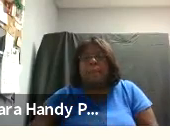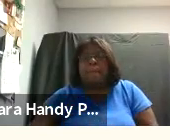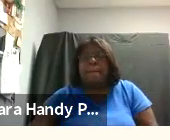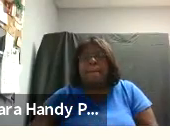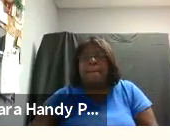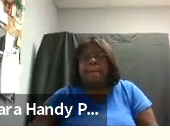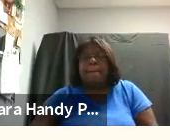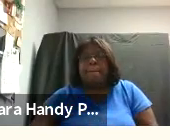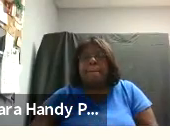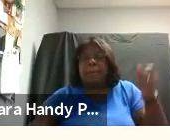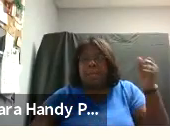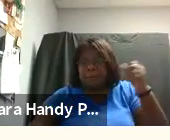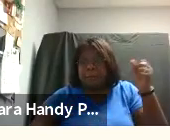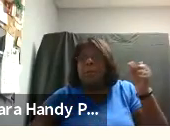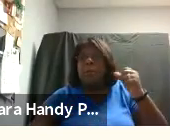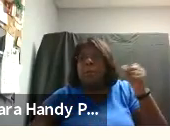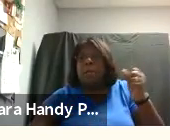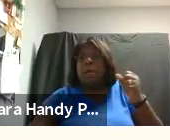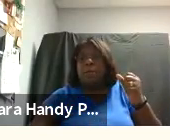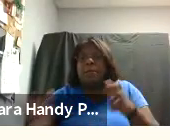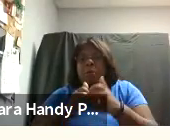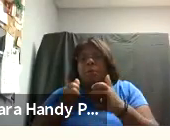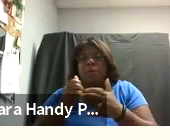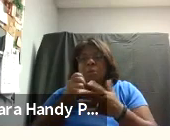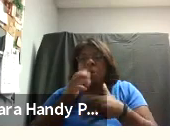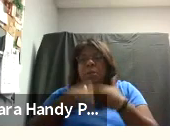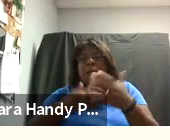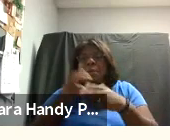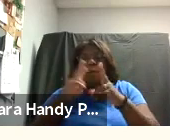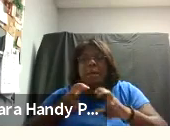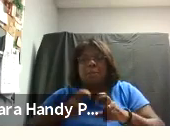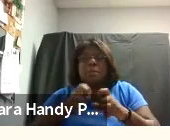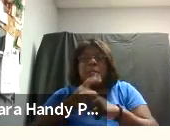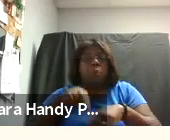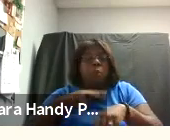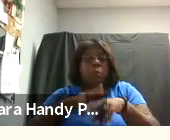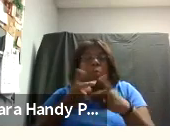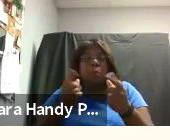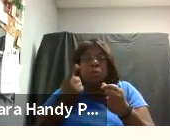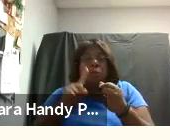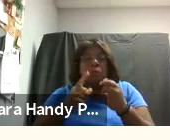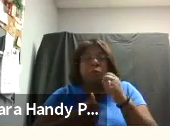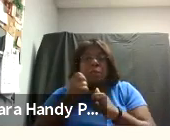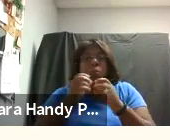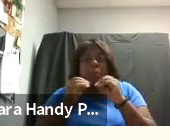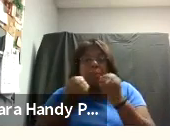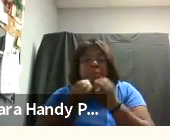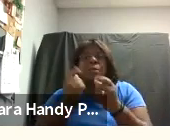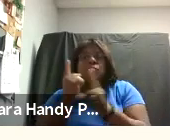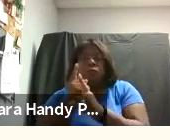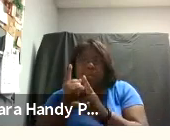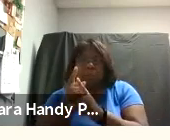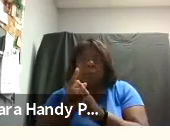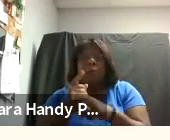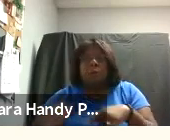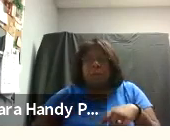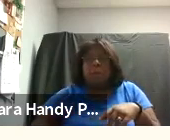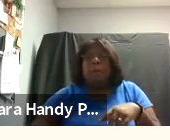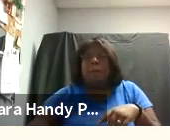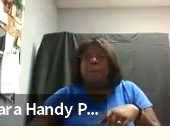Yes, and that's overall. The analysis that we typically do is per organization. Right.